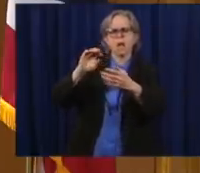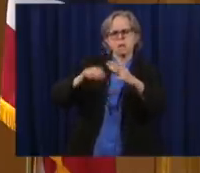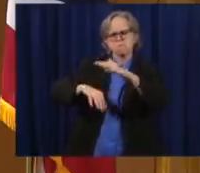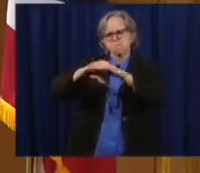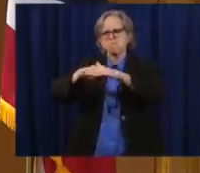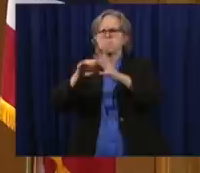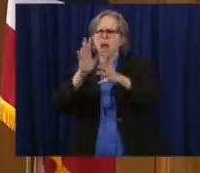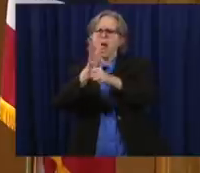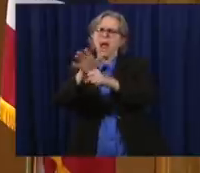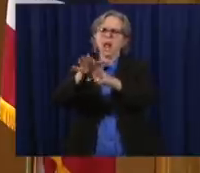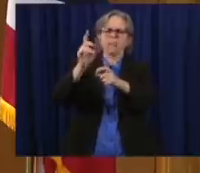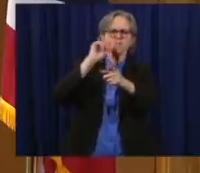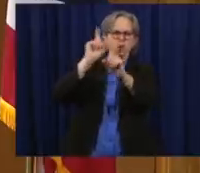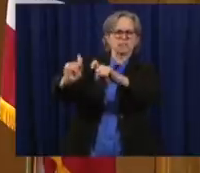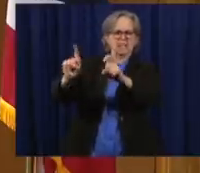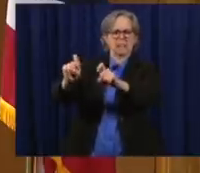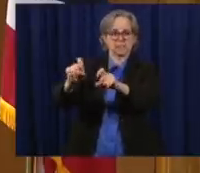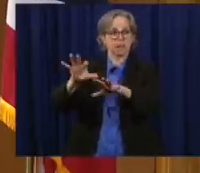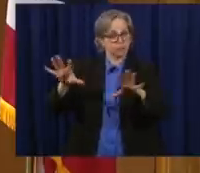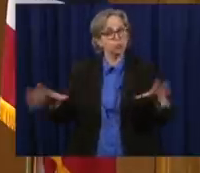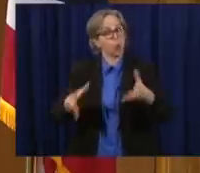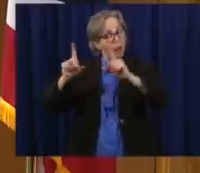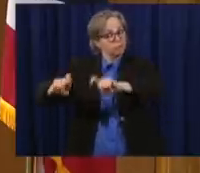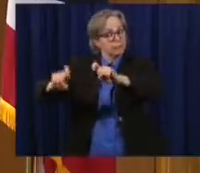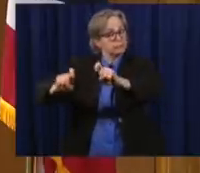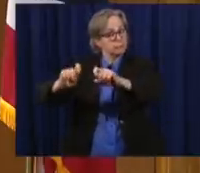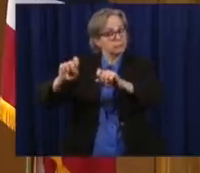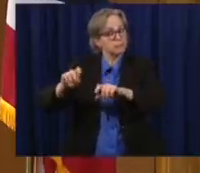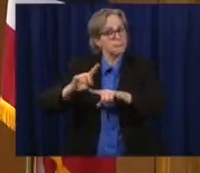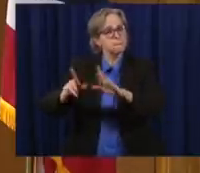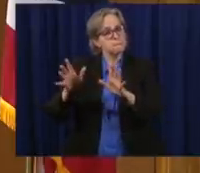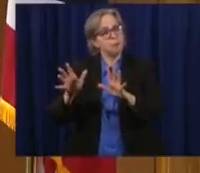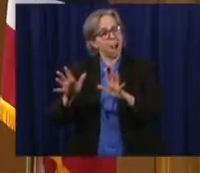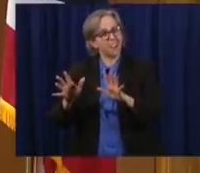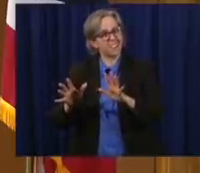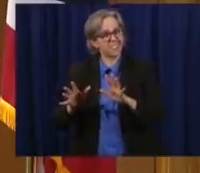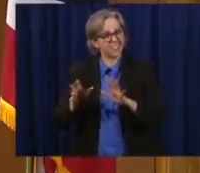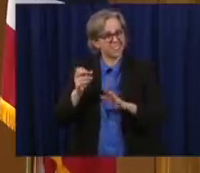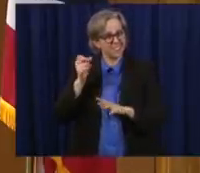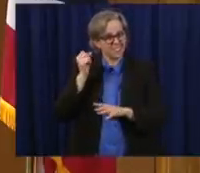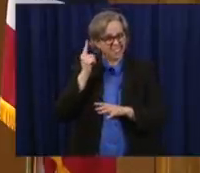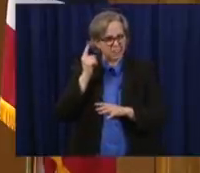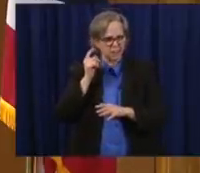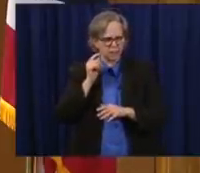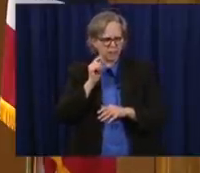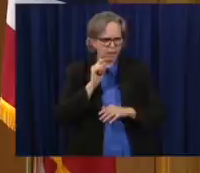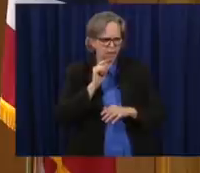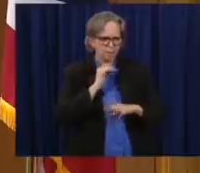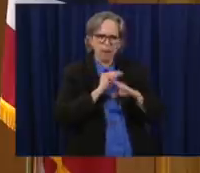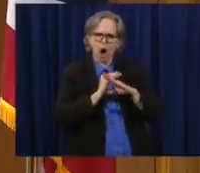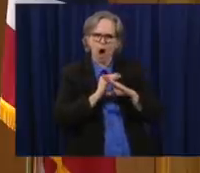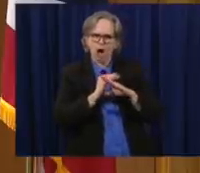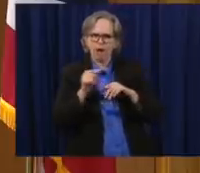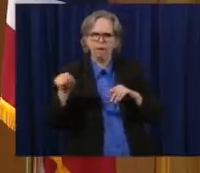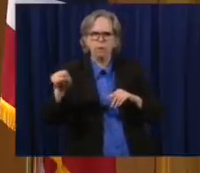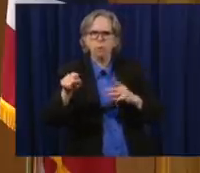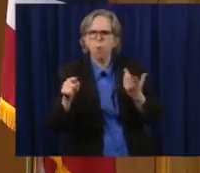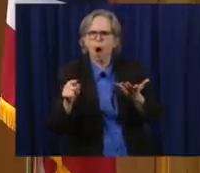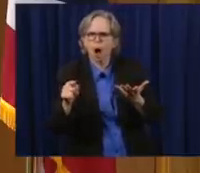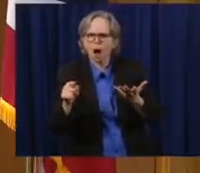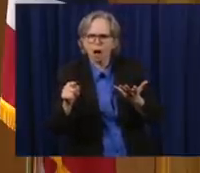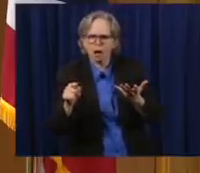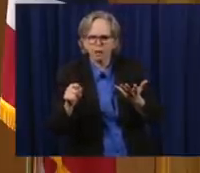and they're doing a lot of testing. But there's a couple different things that's holding them back and therefore holding us back. One is